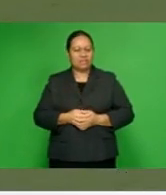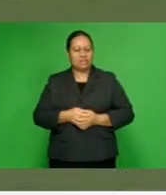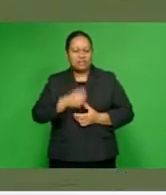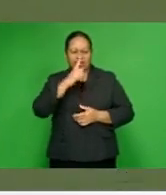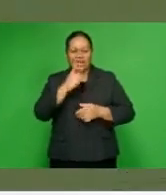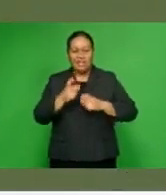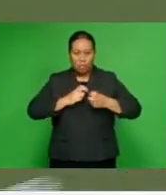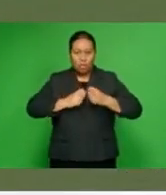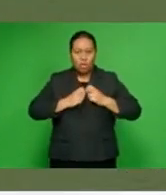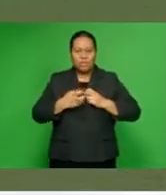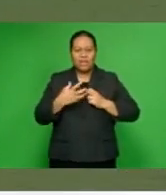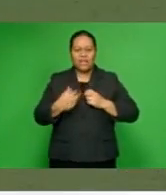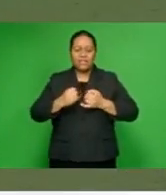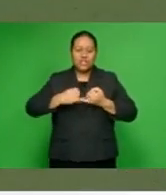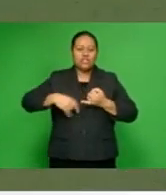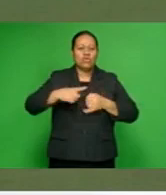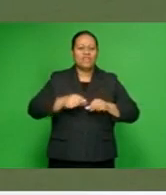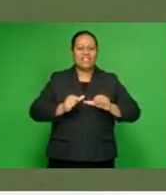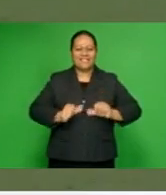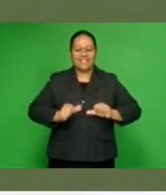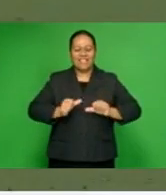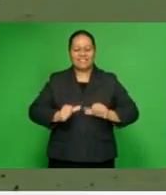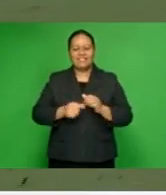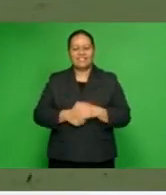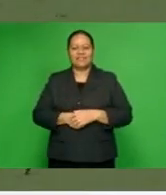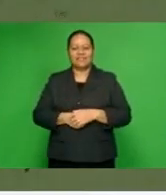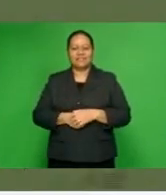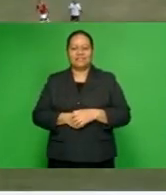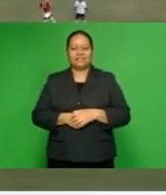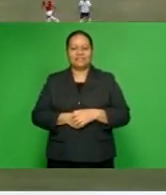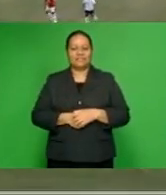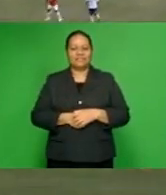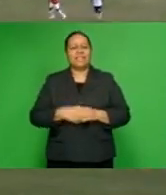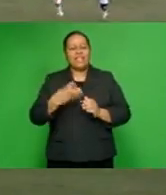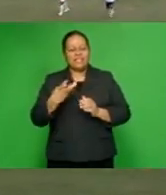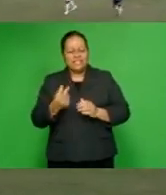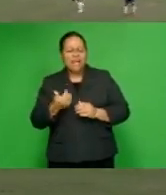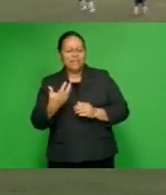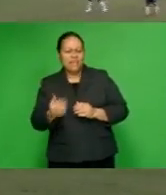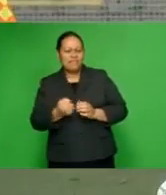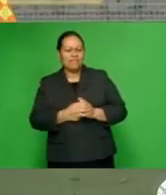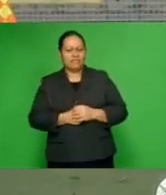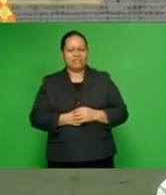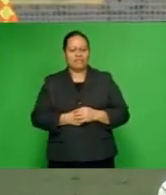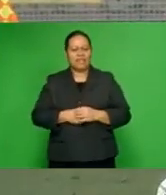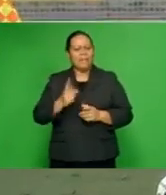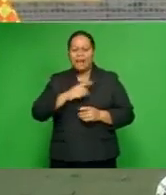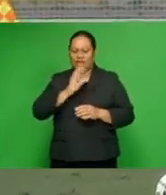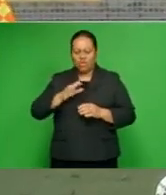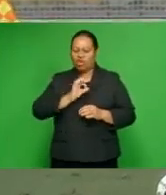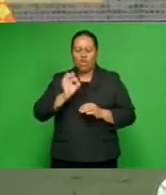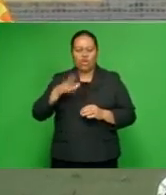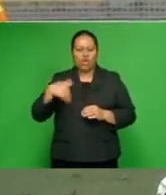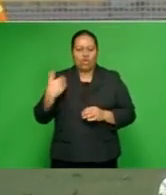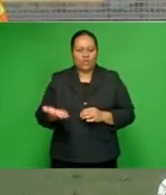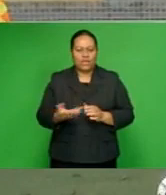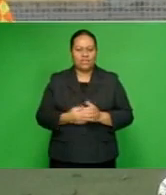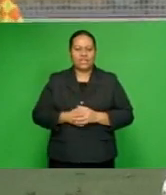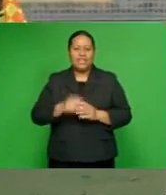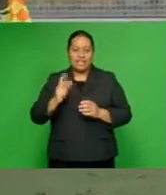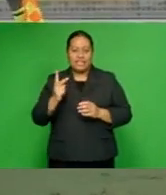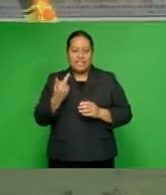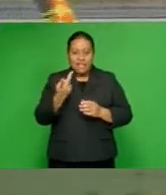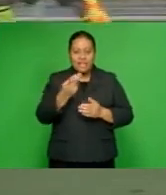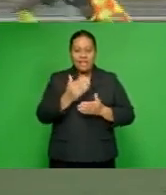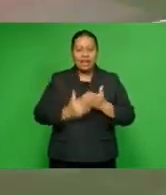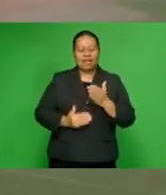problem in the Suva defense. But there was some, but not predominantly. Suva had to make changes in the second spell,